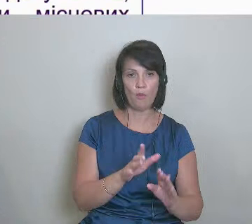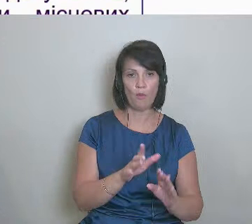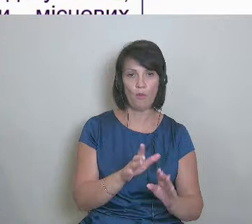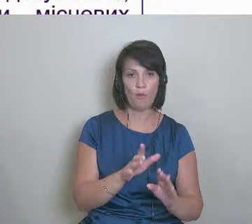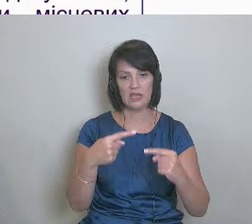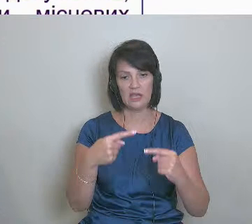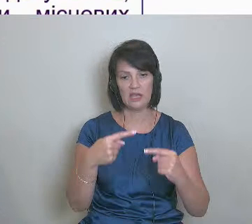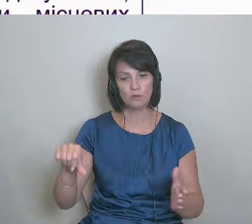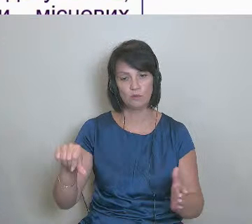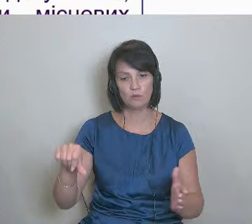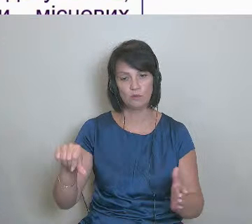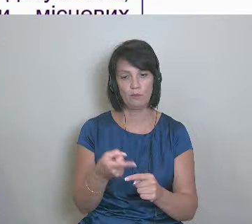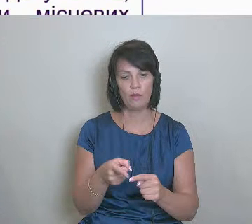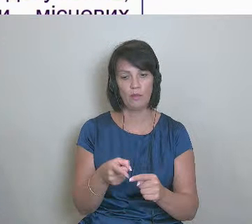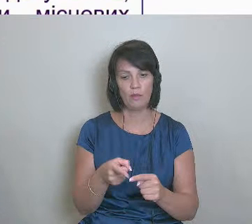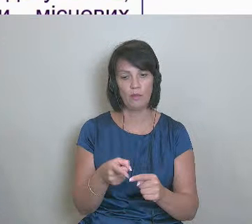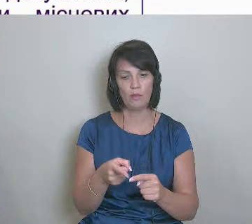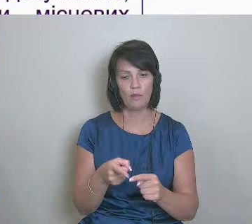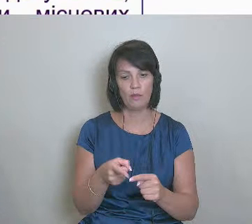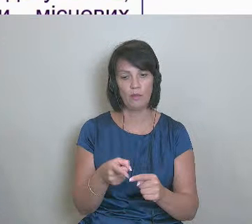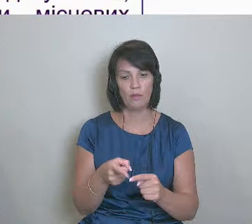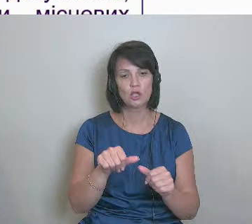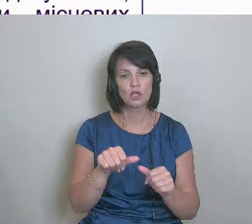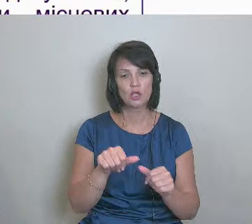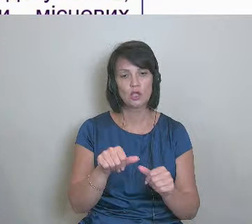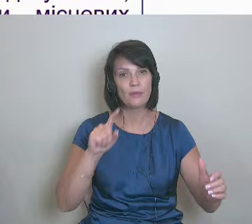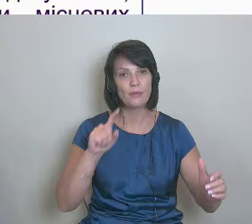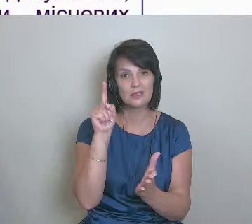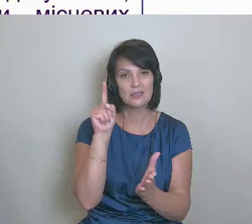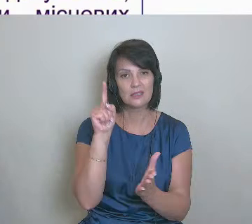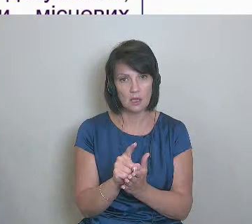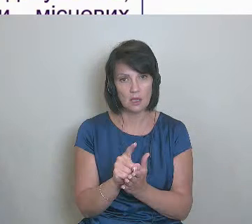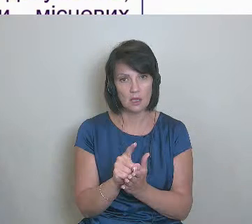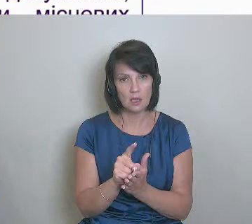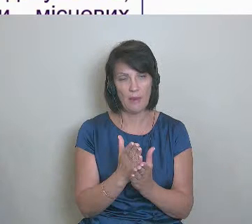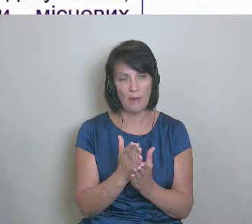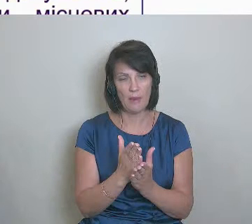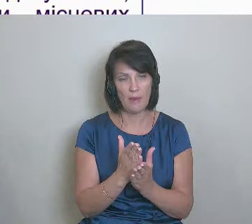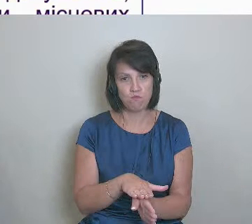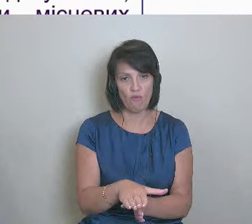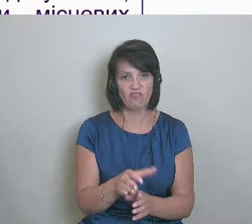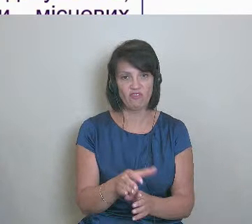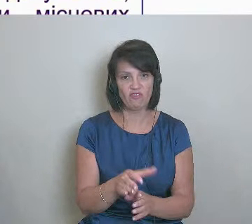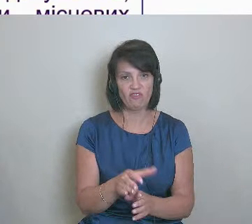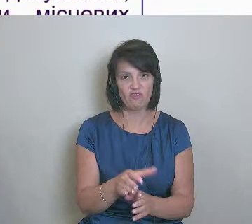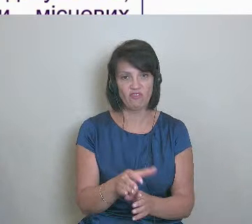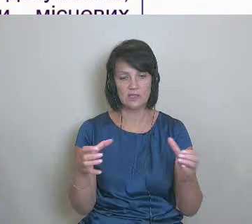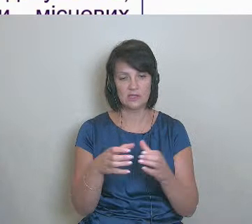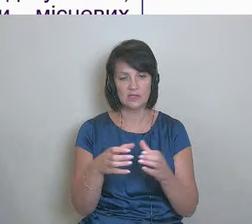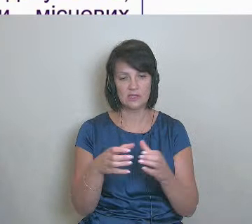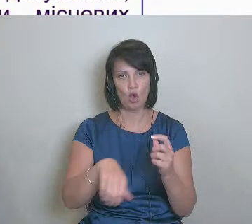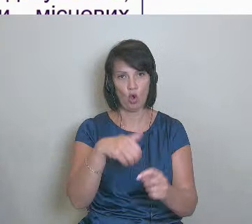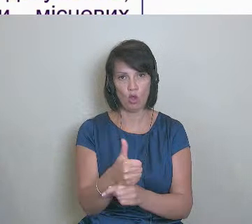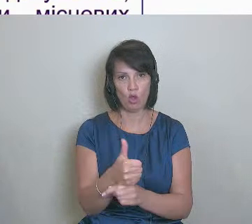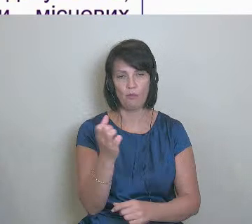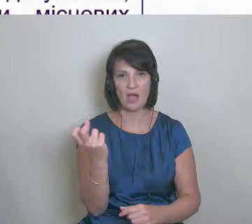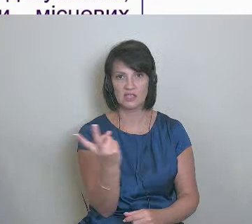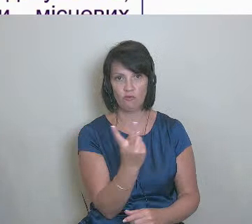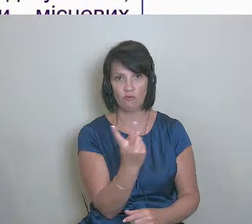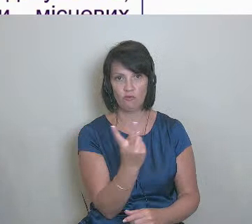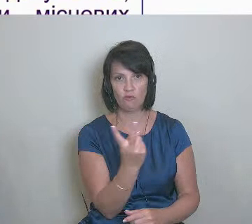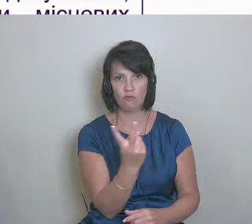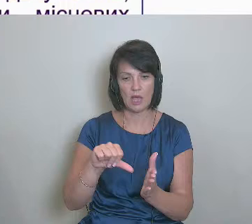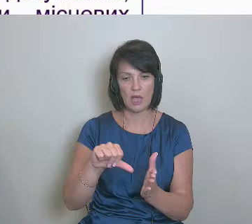deputy and two members of the commission. That is, the commission has to have all the managerial